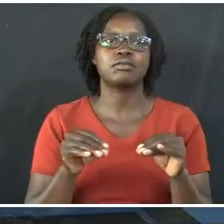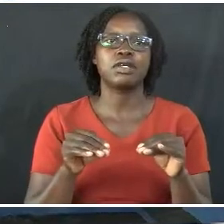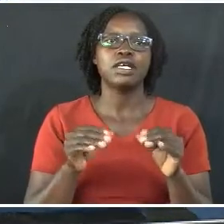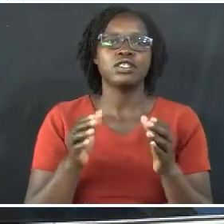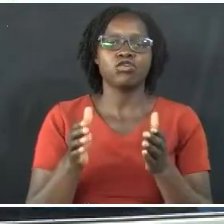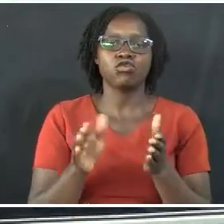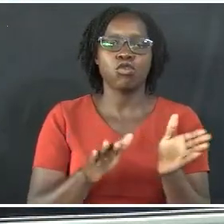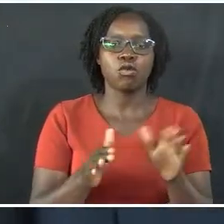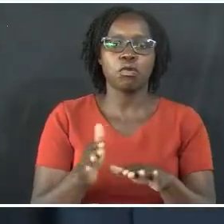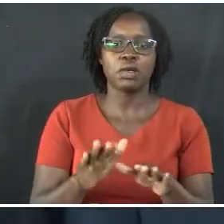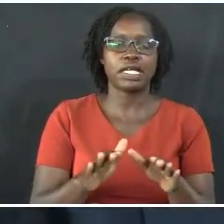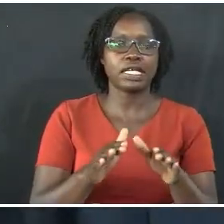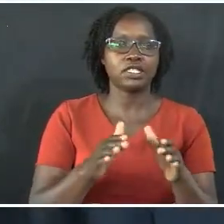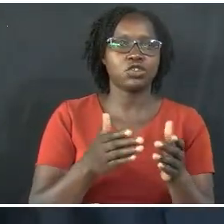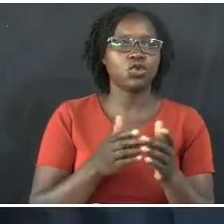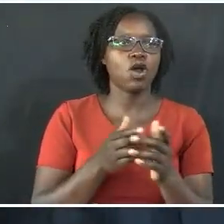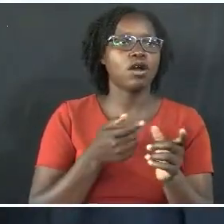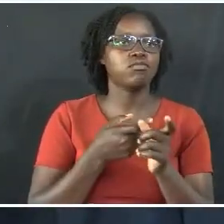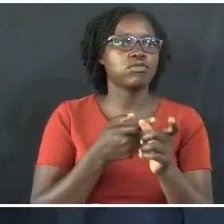crowns.